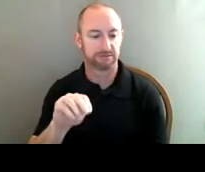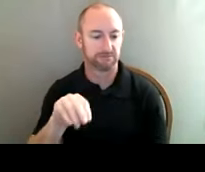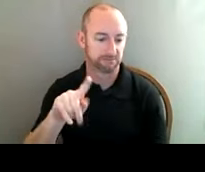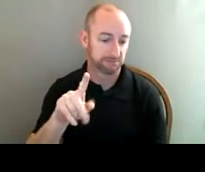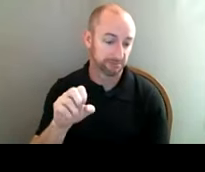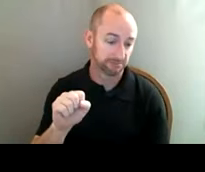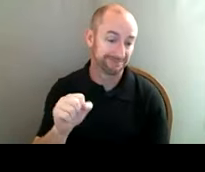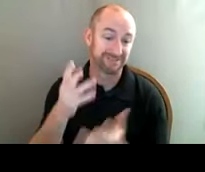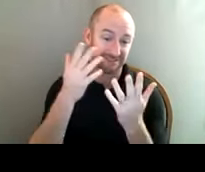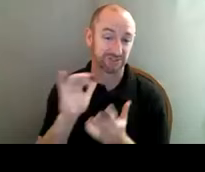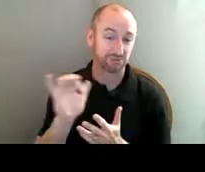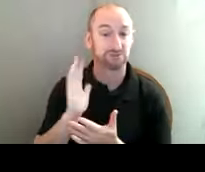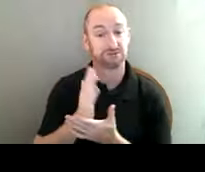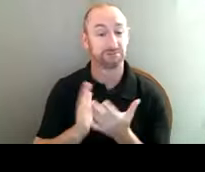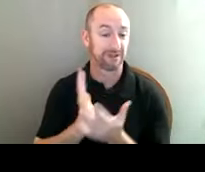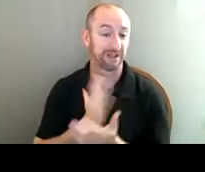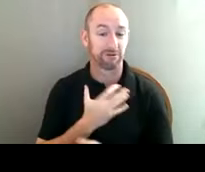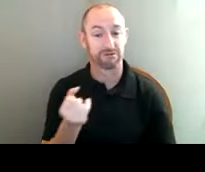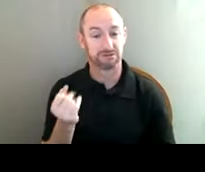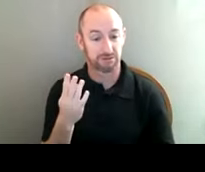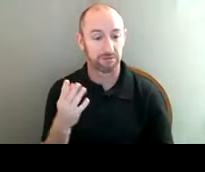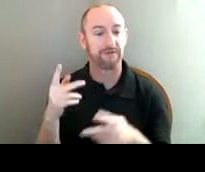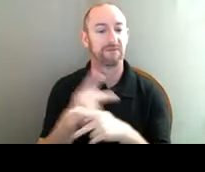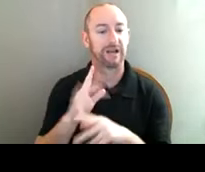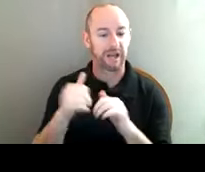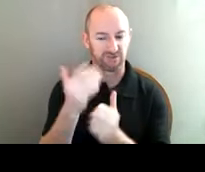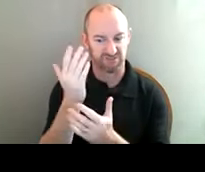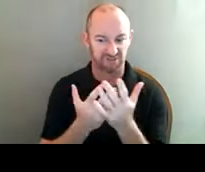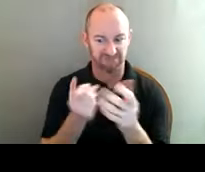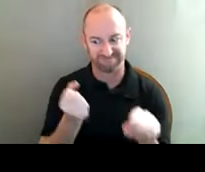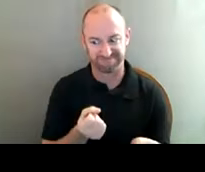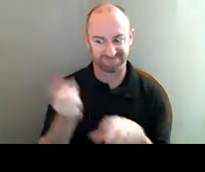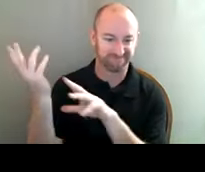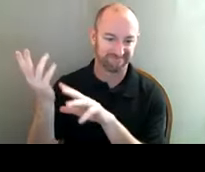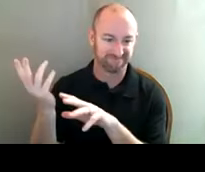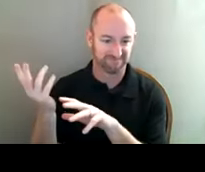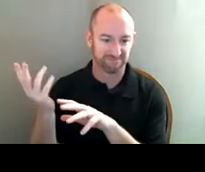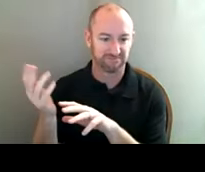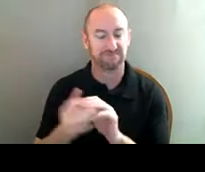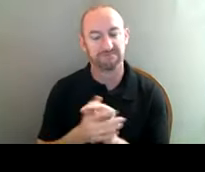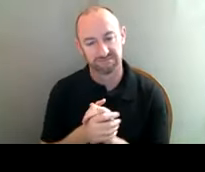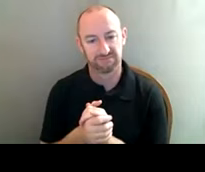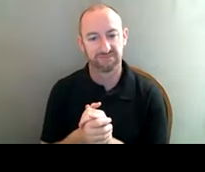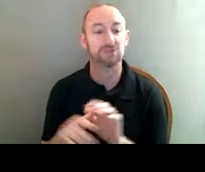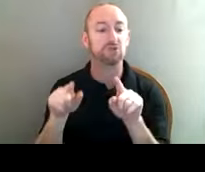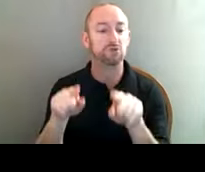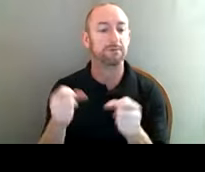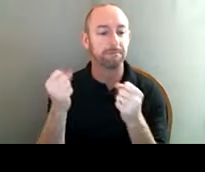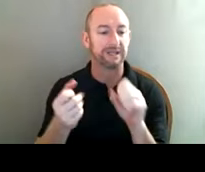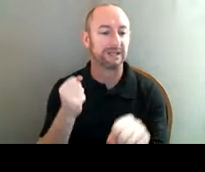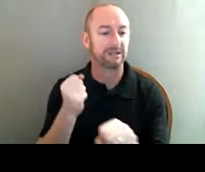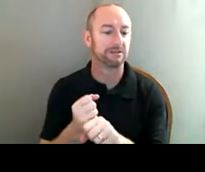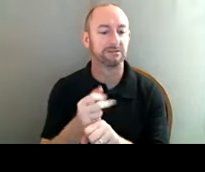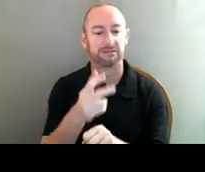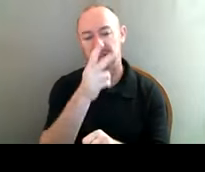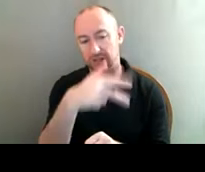sadly too, some of our job is figuring out how to get rid of some during many years of mismanagement over